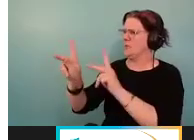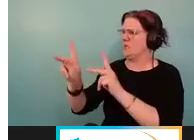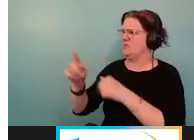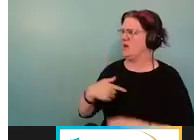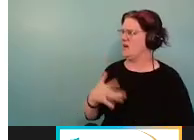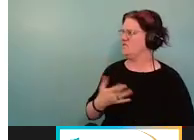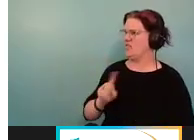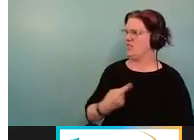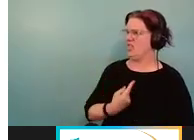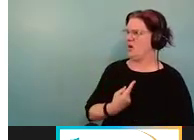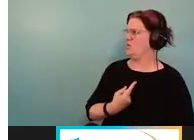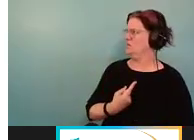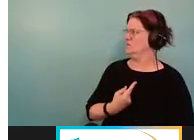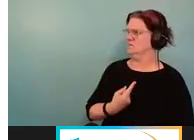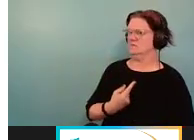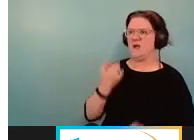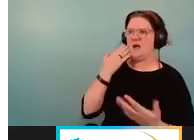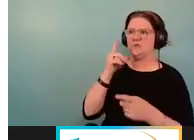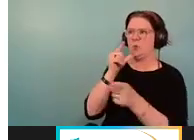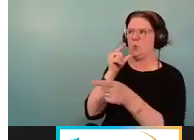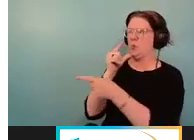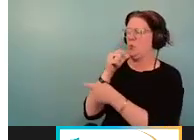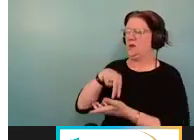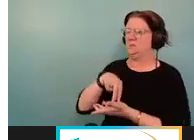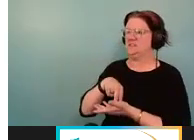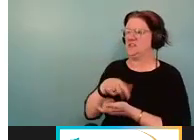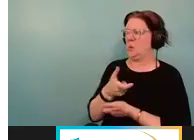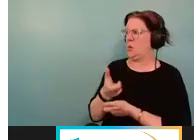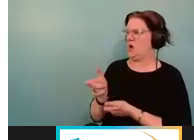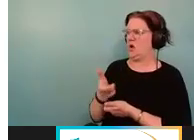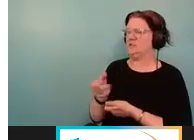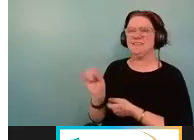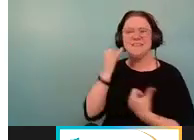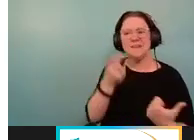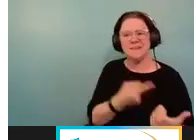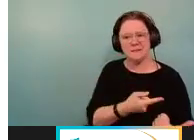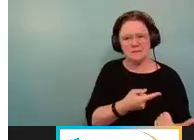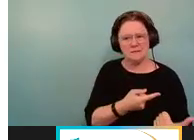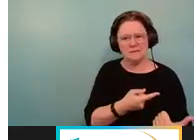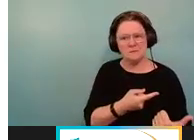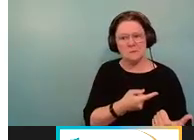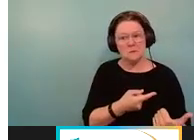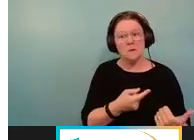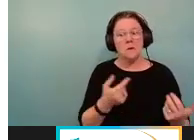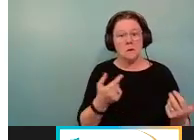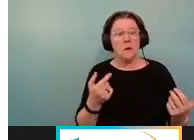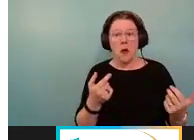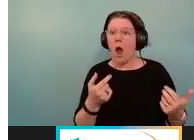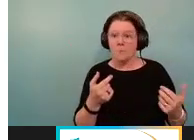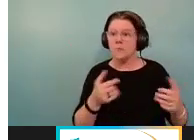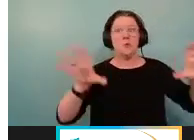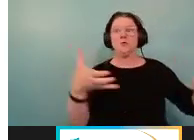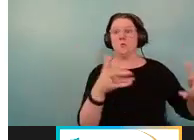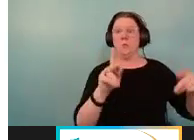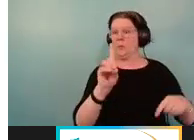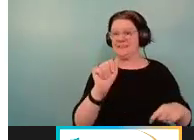like you don't know anybody and you're kind of standing in the background, right? So you could put a big group of people with